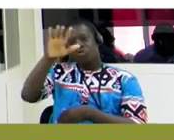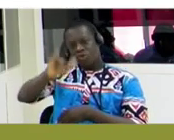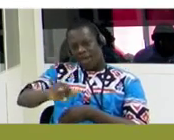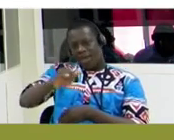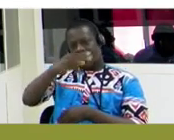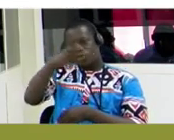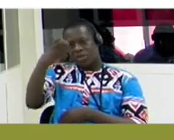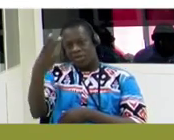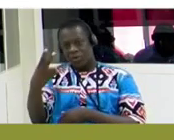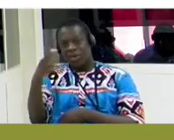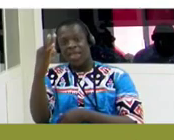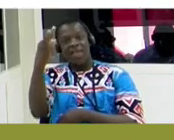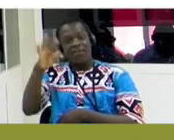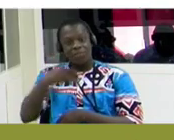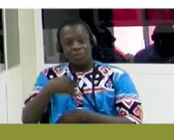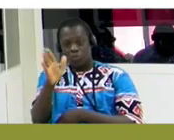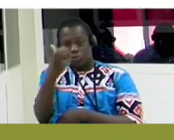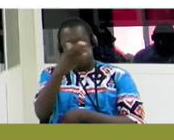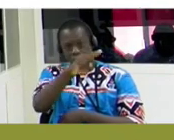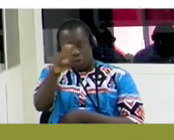I didn't go, I'll be arrested.